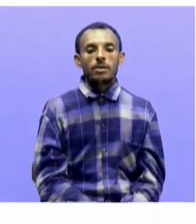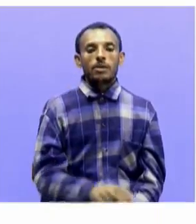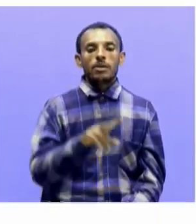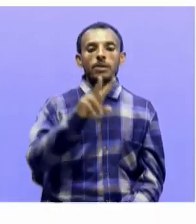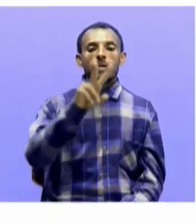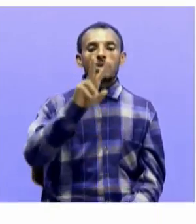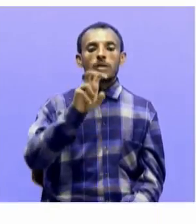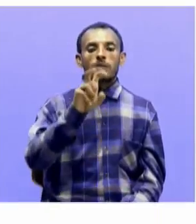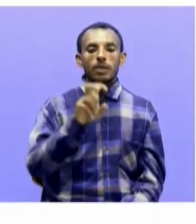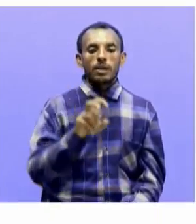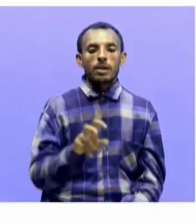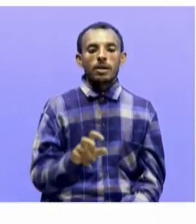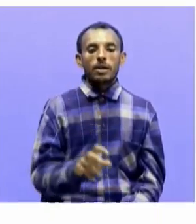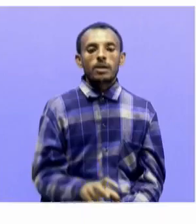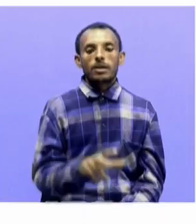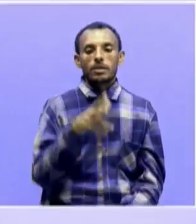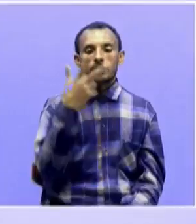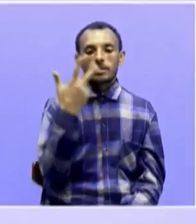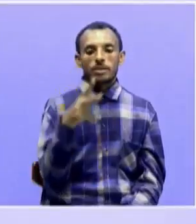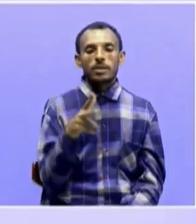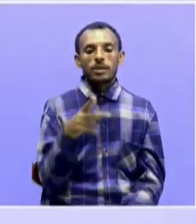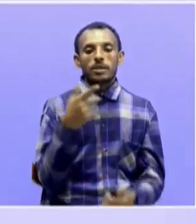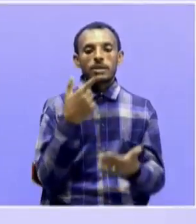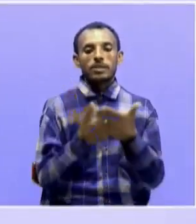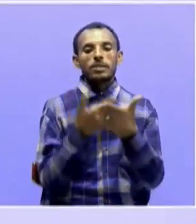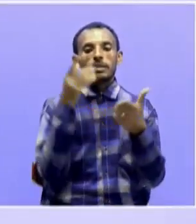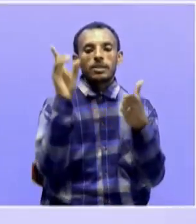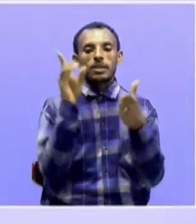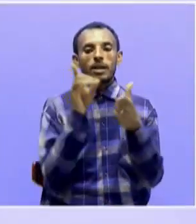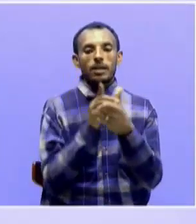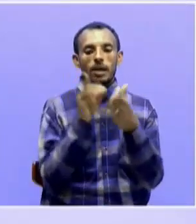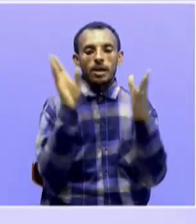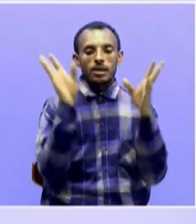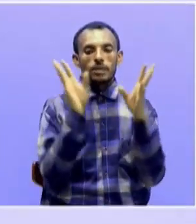20, 13. This data set is given.